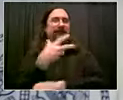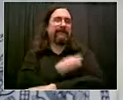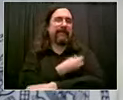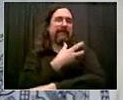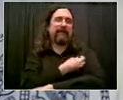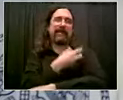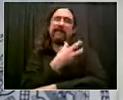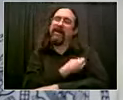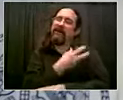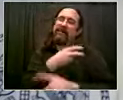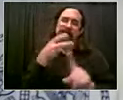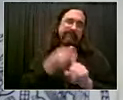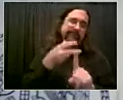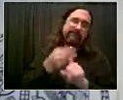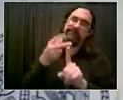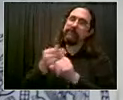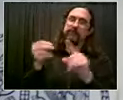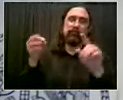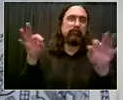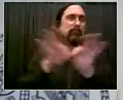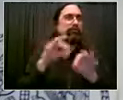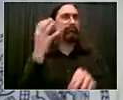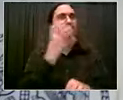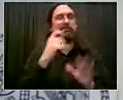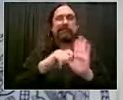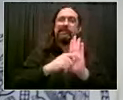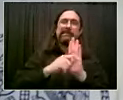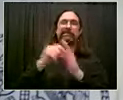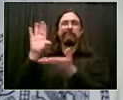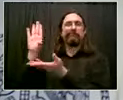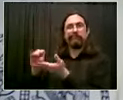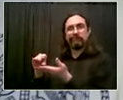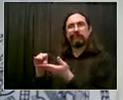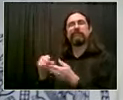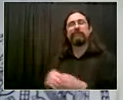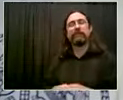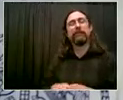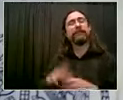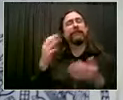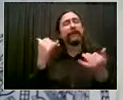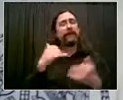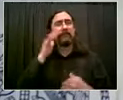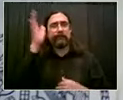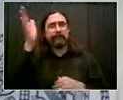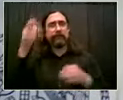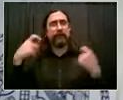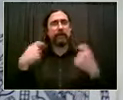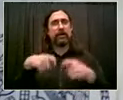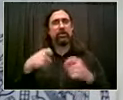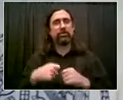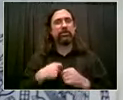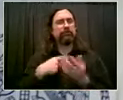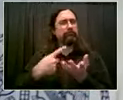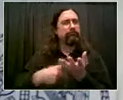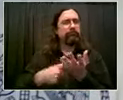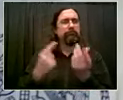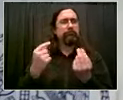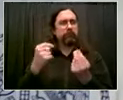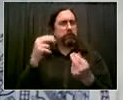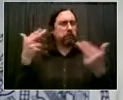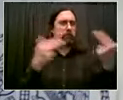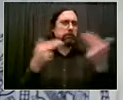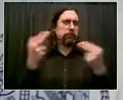violence. This weekend, we're going to go the city Chicago. por la violencia